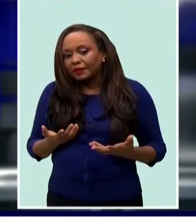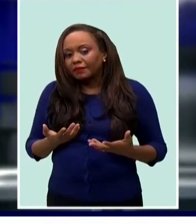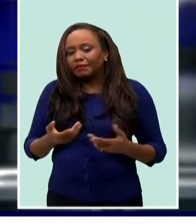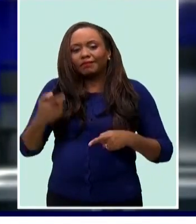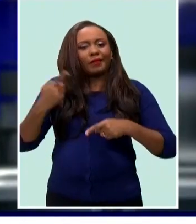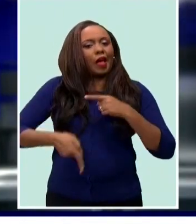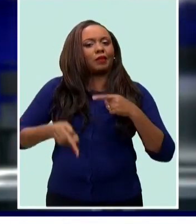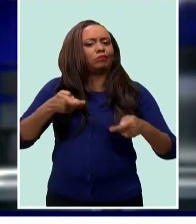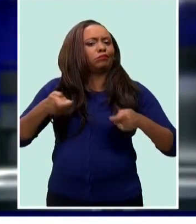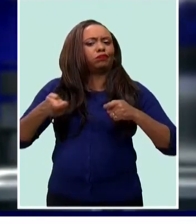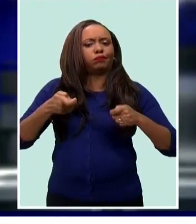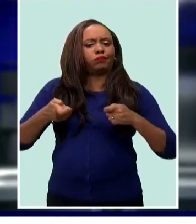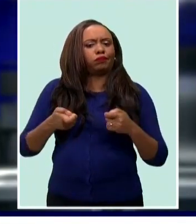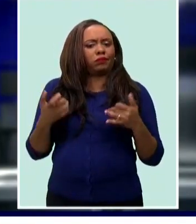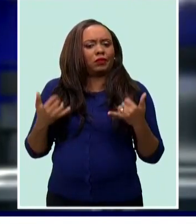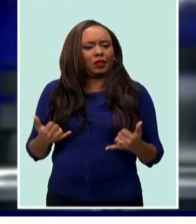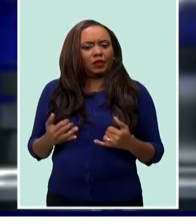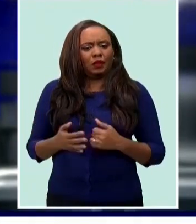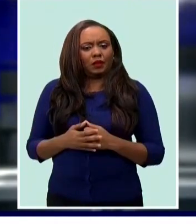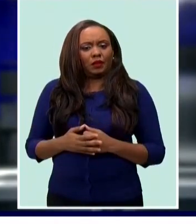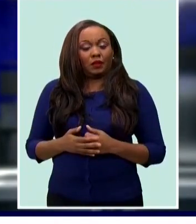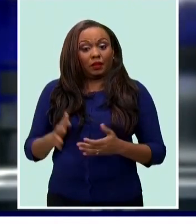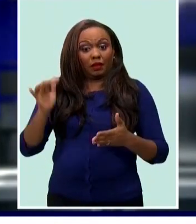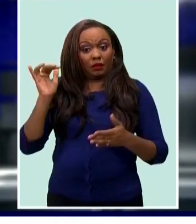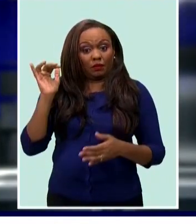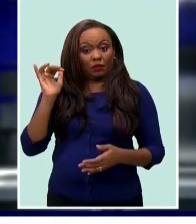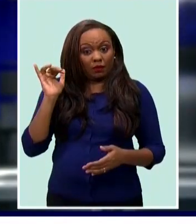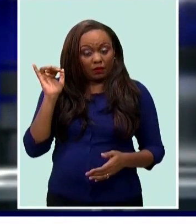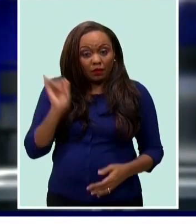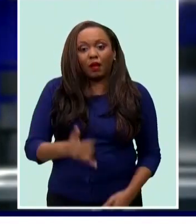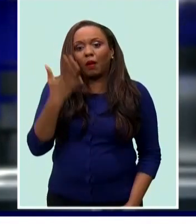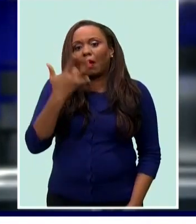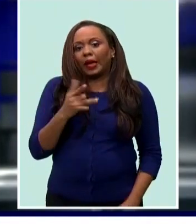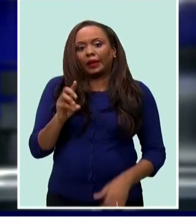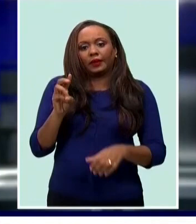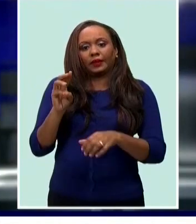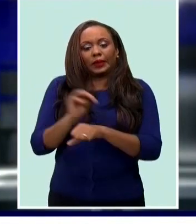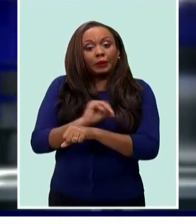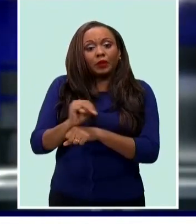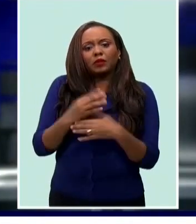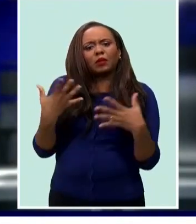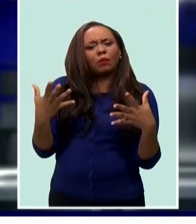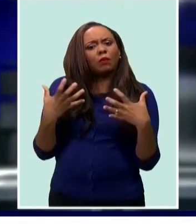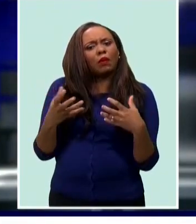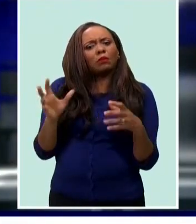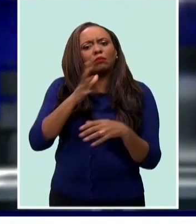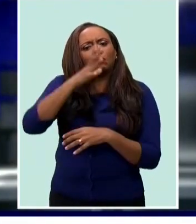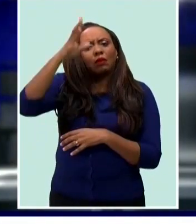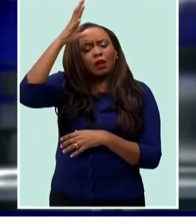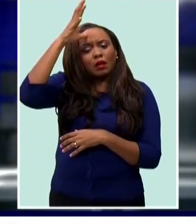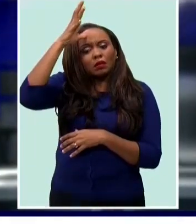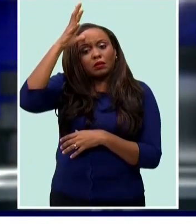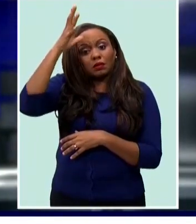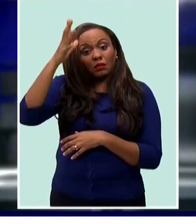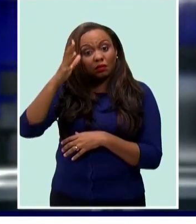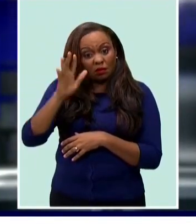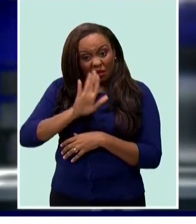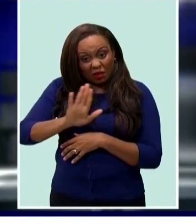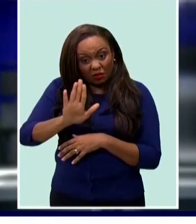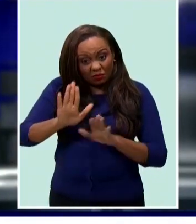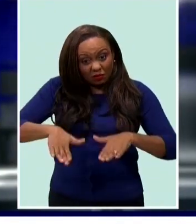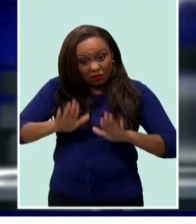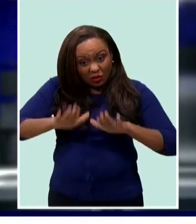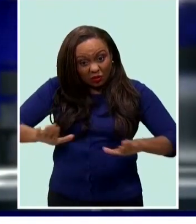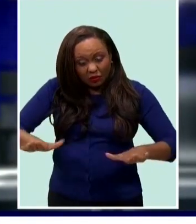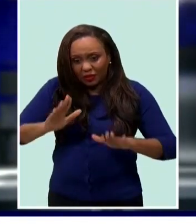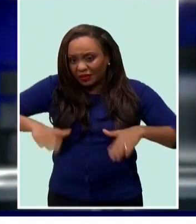weren't at a stage yet to take on something of that magnitude. That's why the ministry is driving home the point to parents to take their children